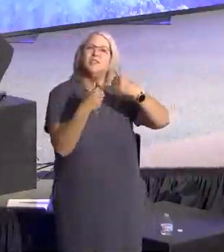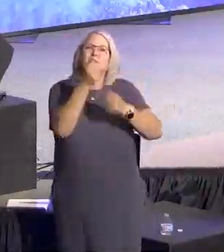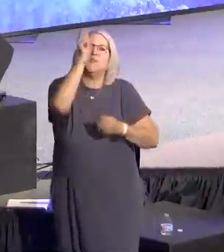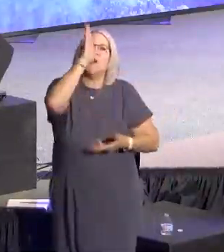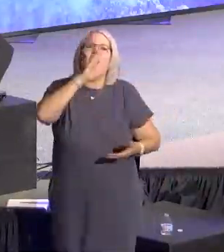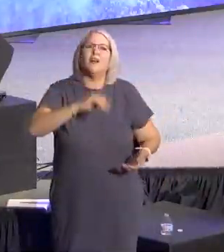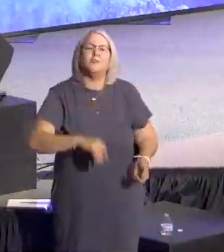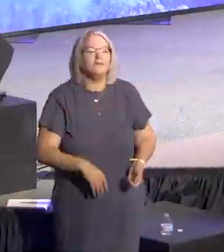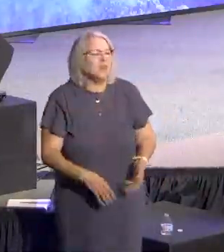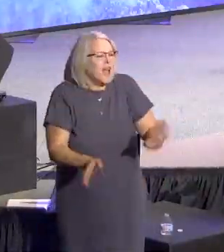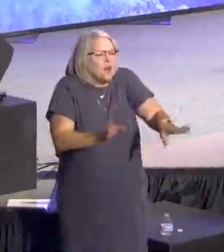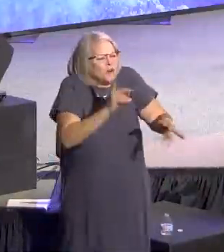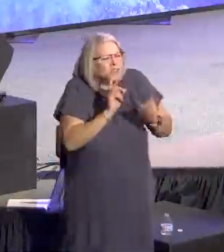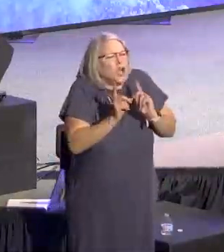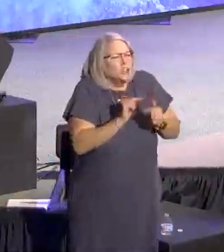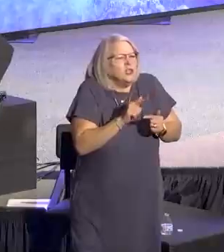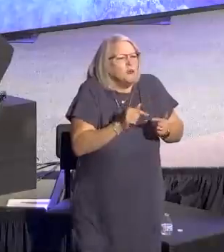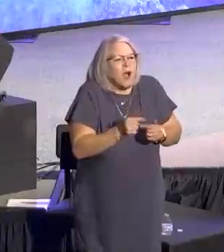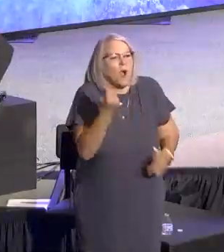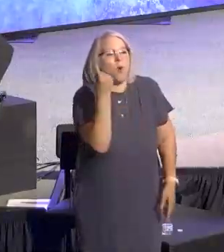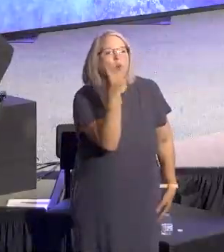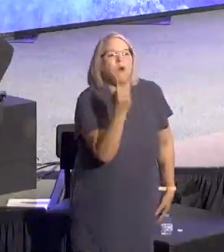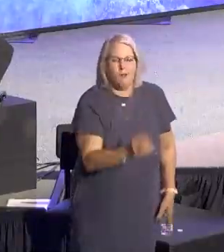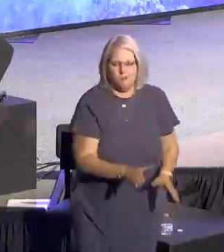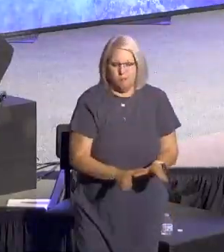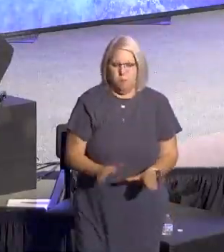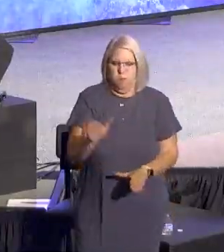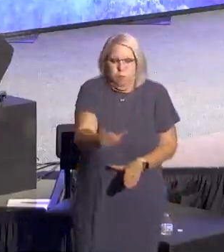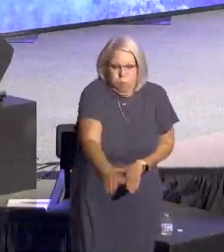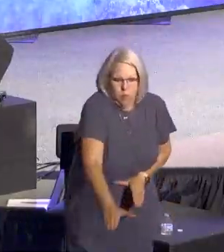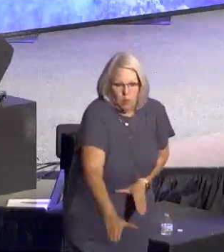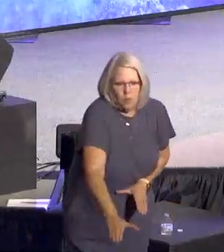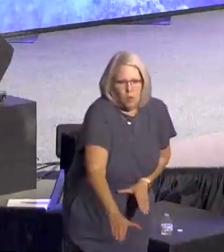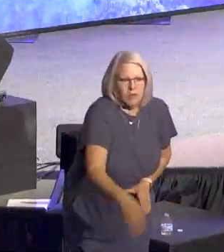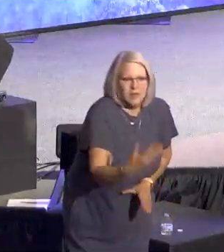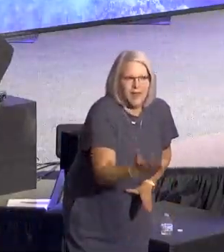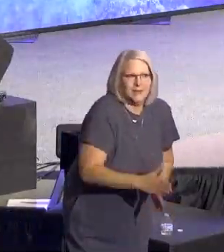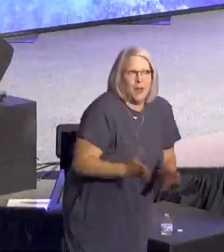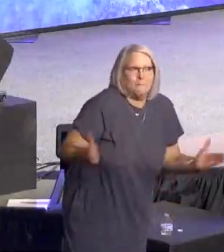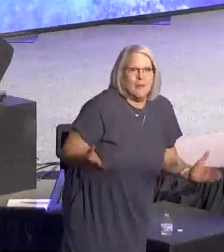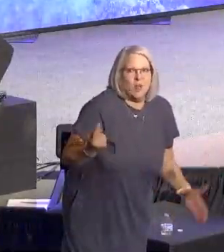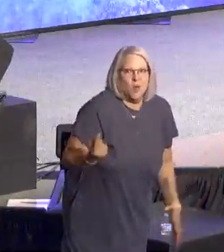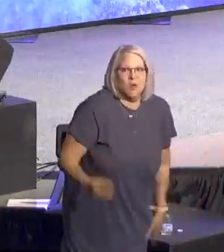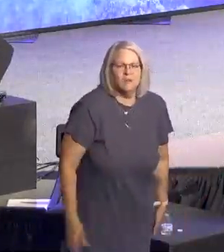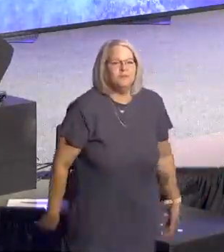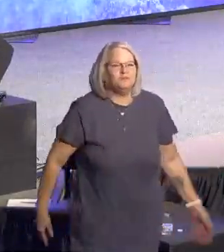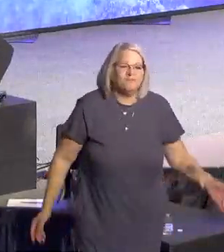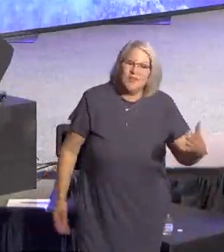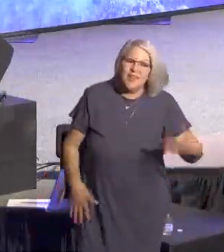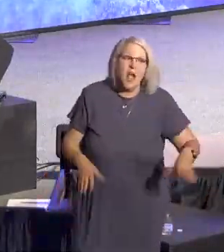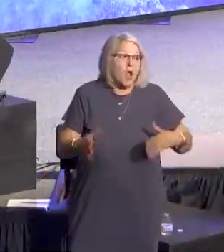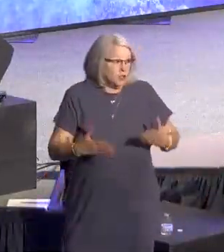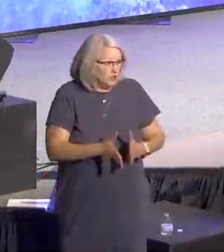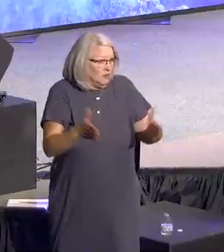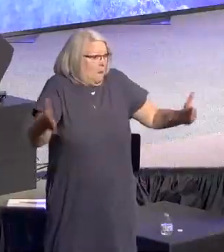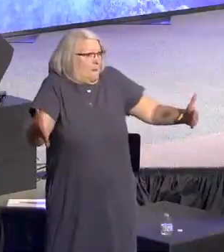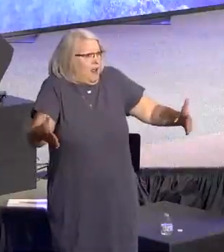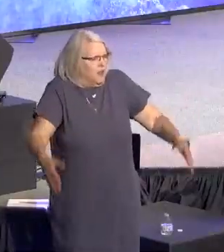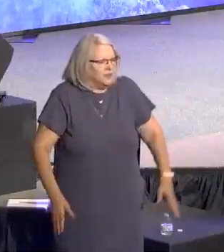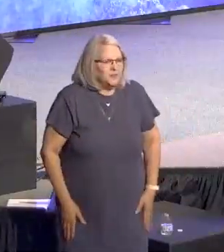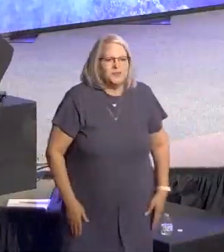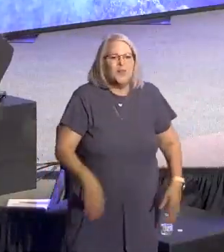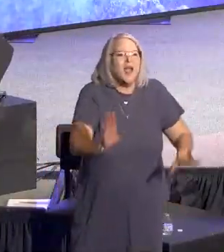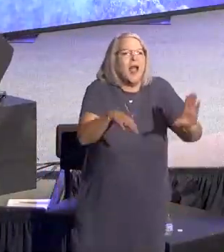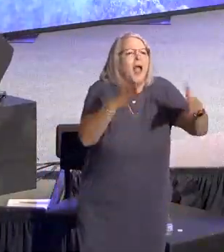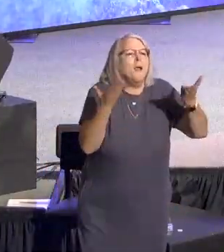God. I want to talk to you today about one giant step. You ready for this? This is big now. And you